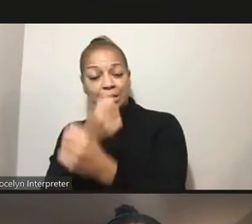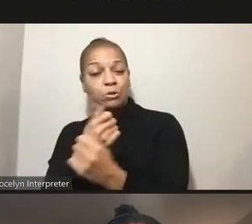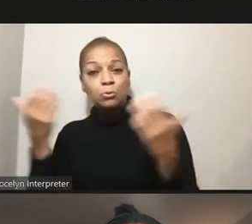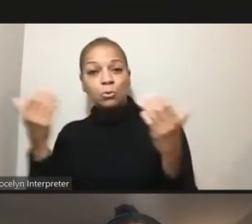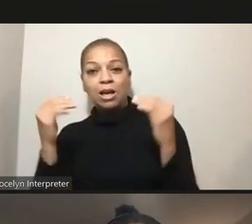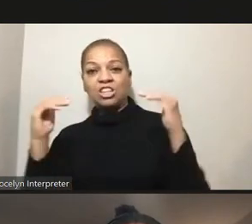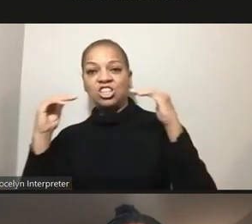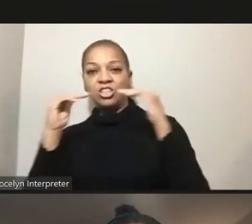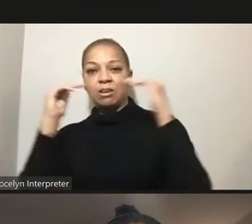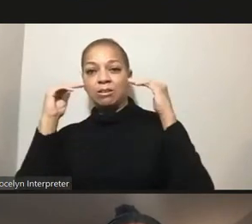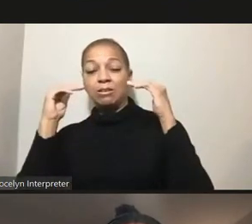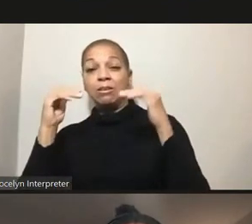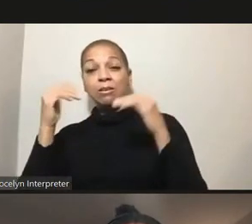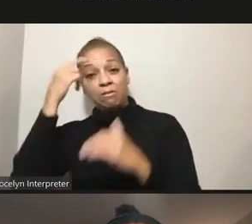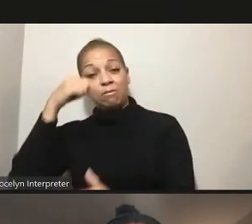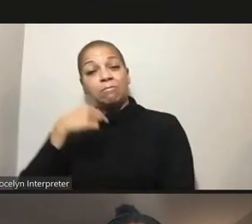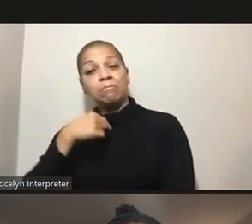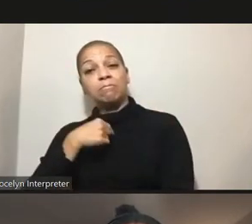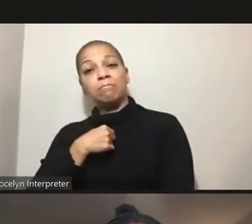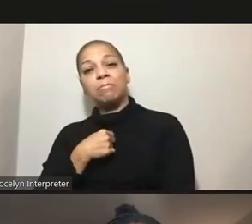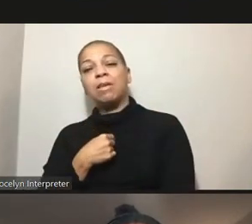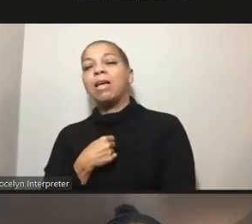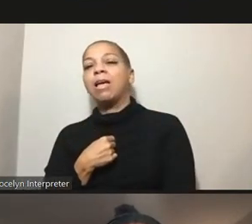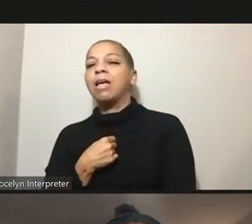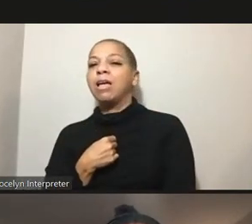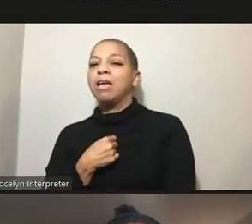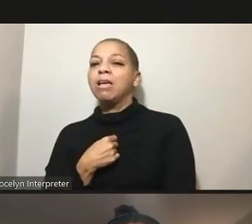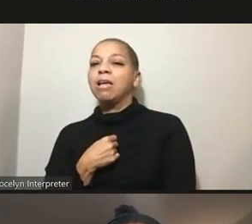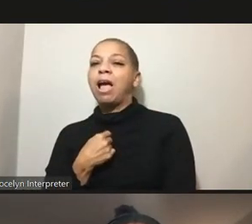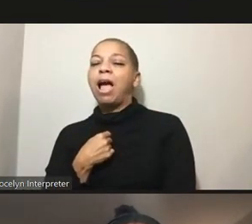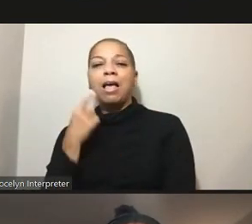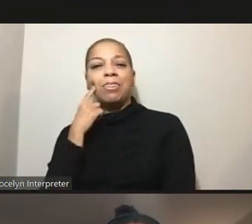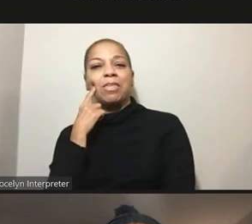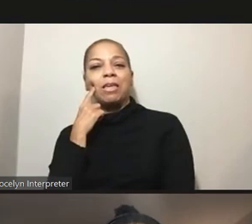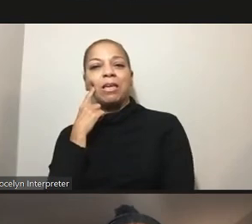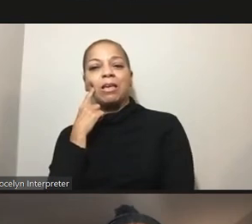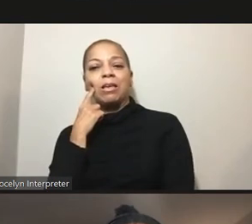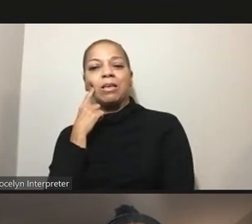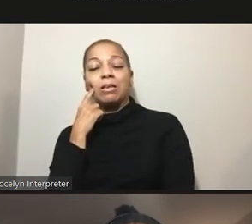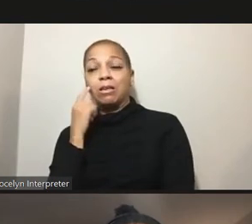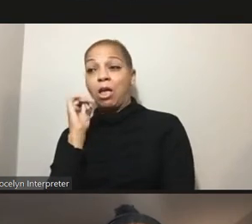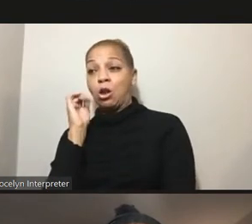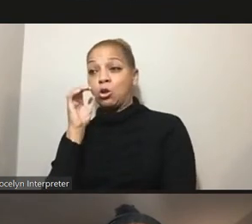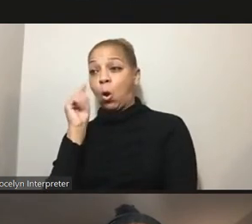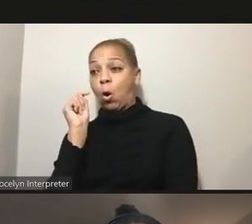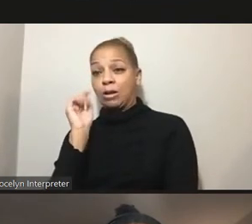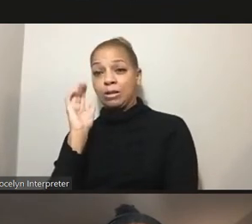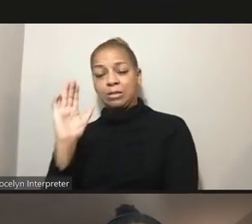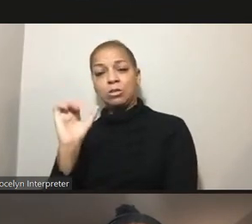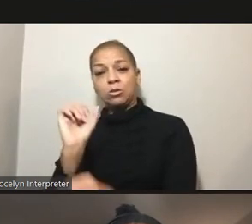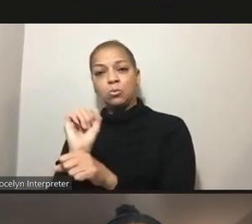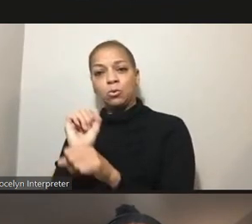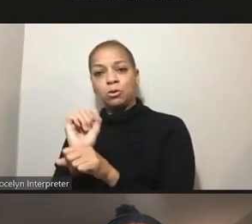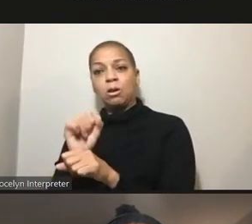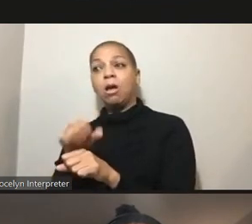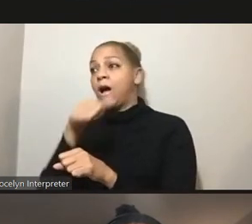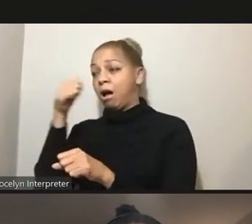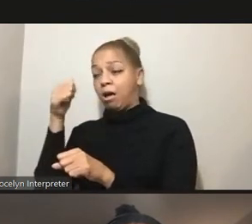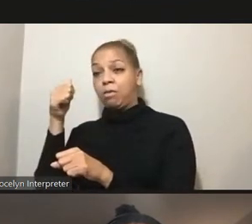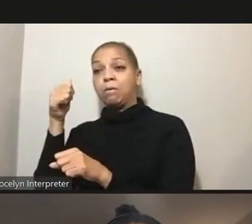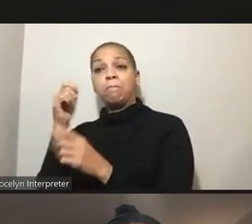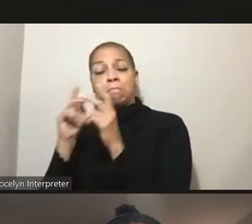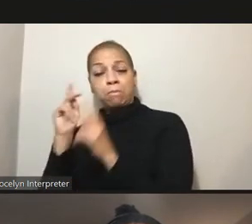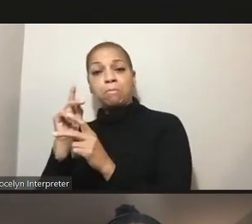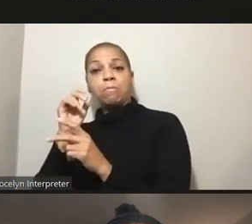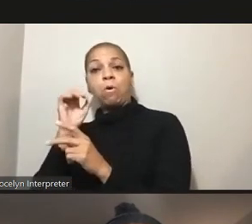for me, I think that the work of an artist, even though there are people who are art therapists, and that is a